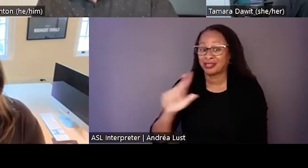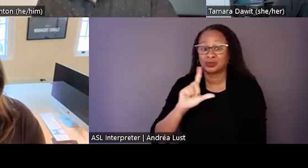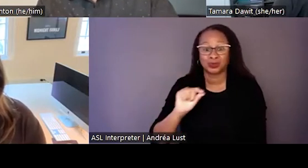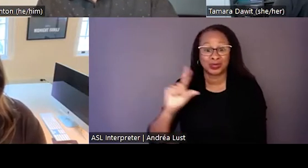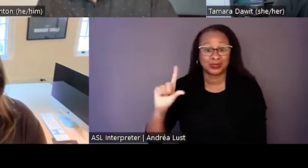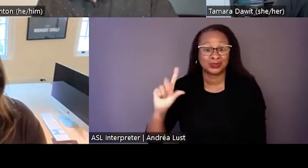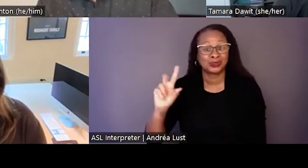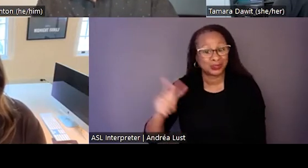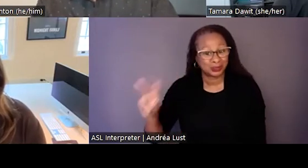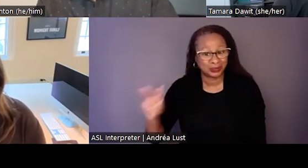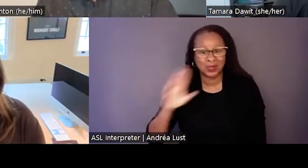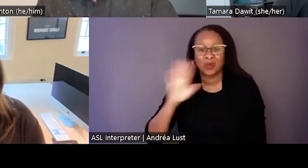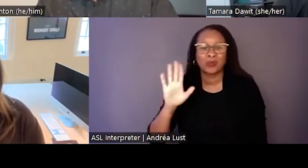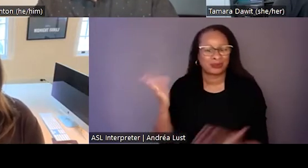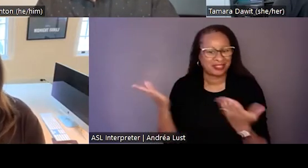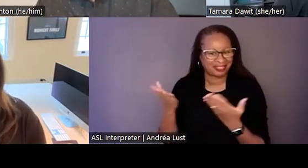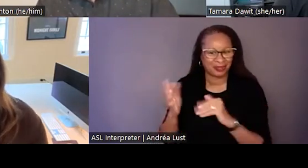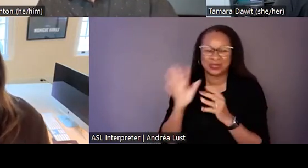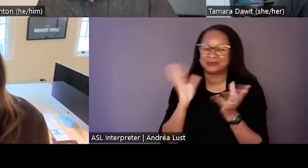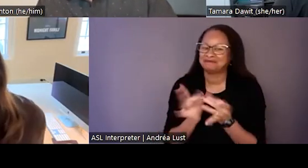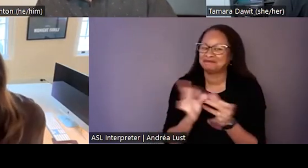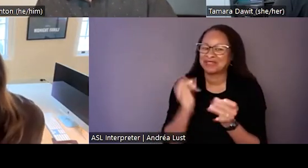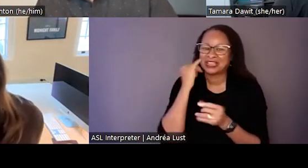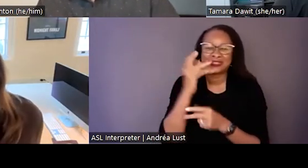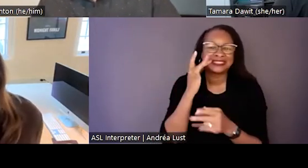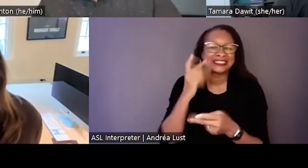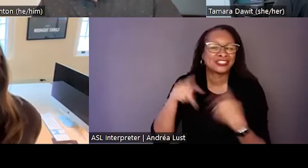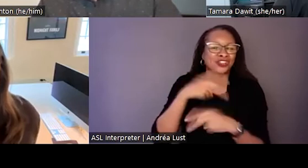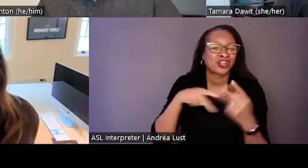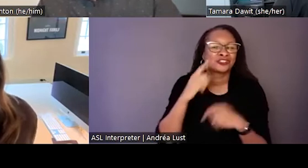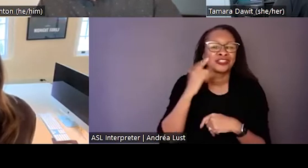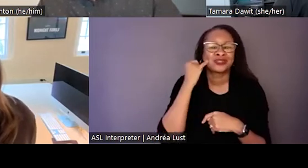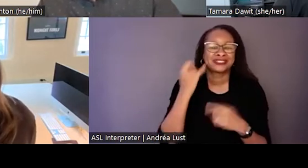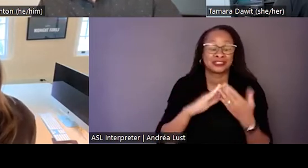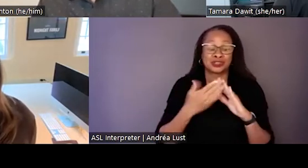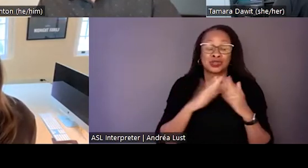so we can always talk. If we see each other in one of the community hubs.